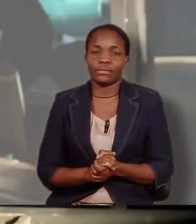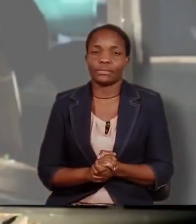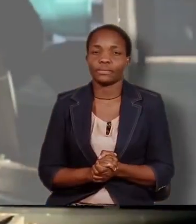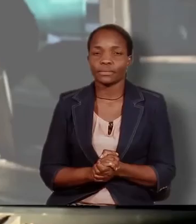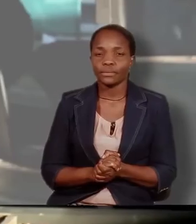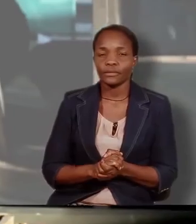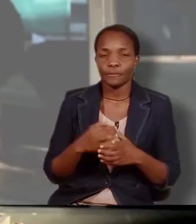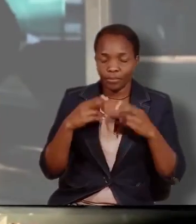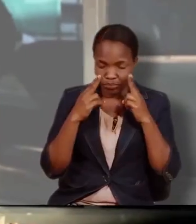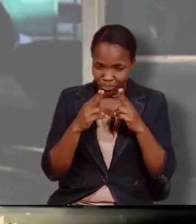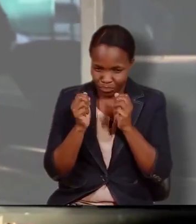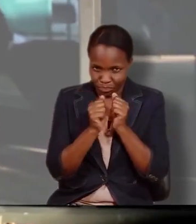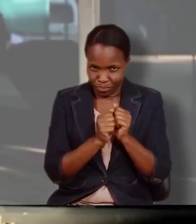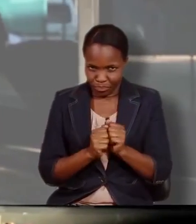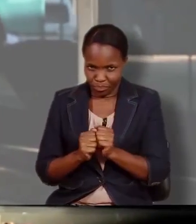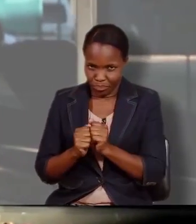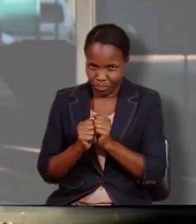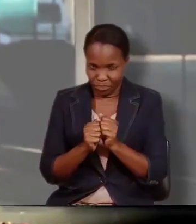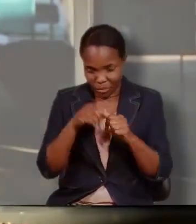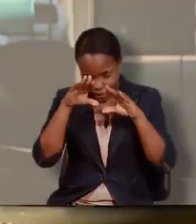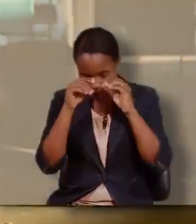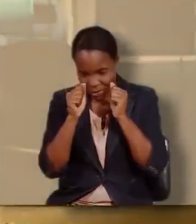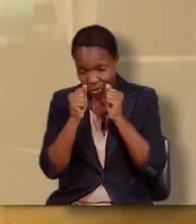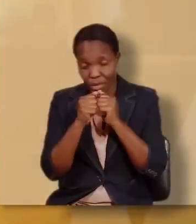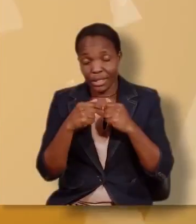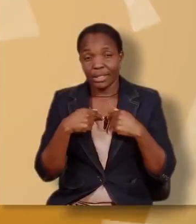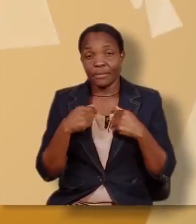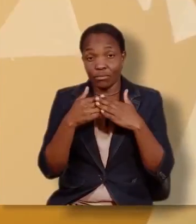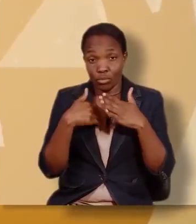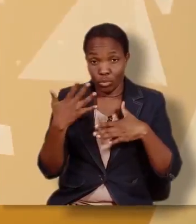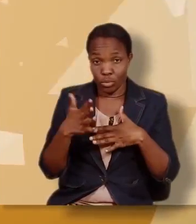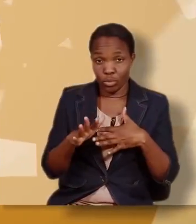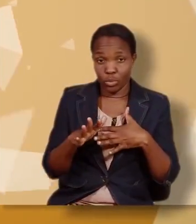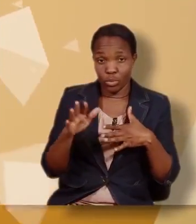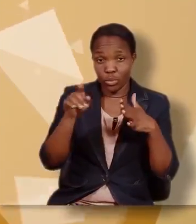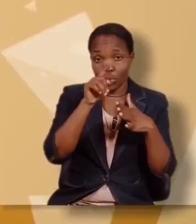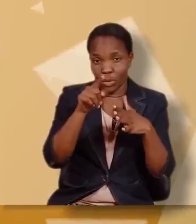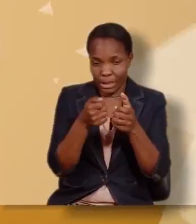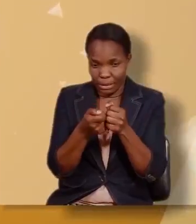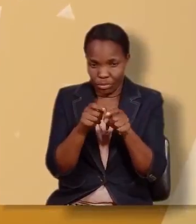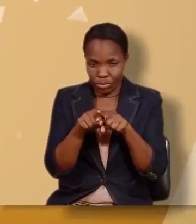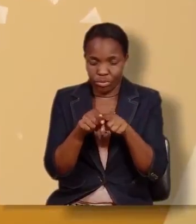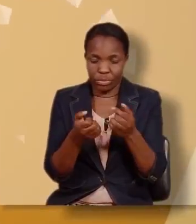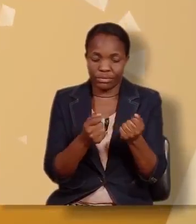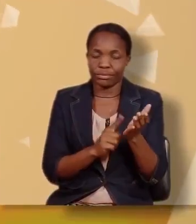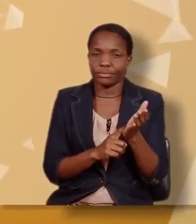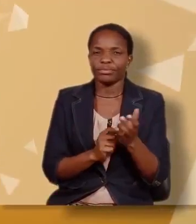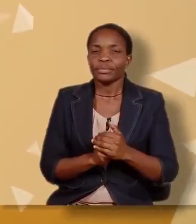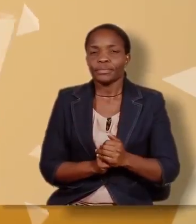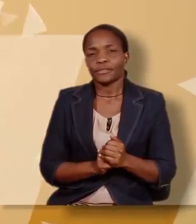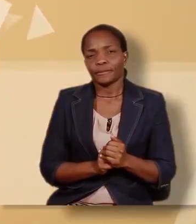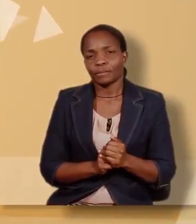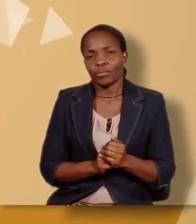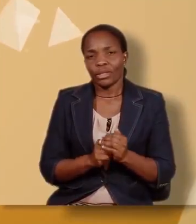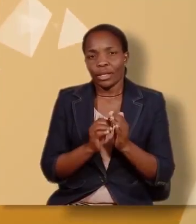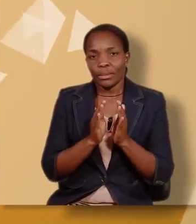and learning with us. Before we go, here is our SMS competition question. Please SMS us at